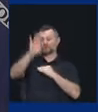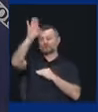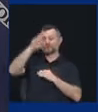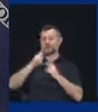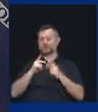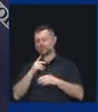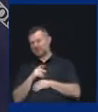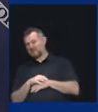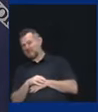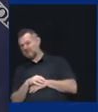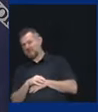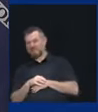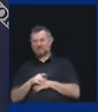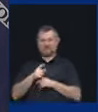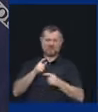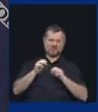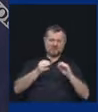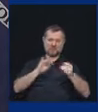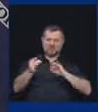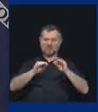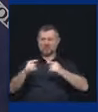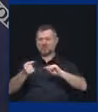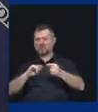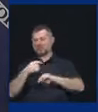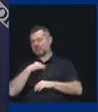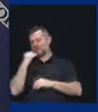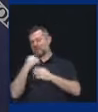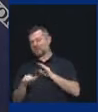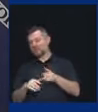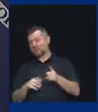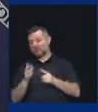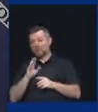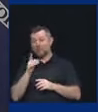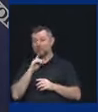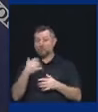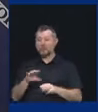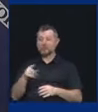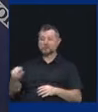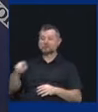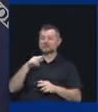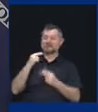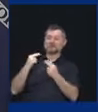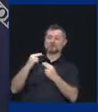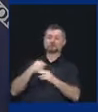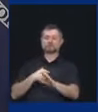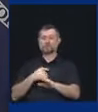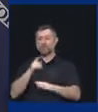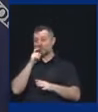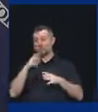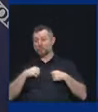over the place. I'm not going to invest in my small business. I'm worried about